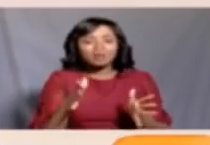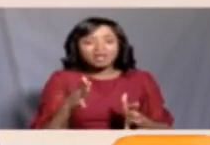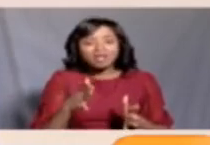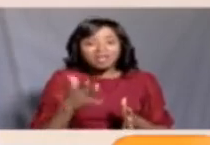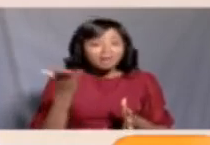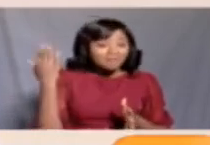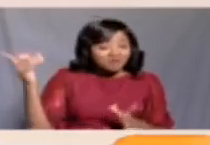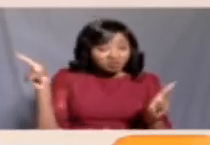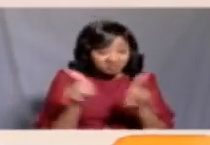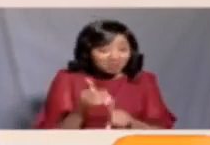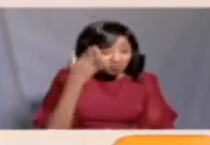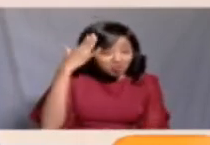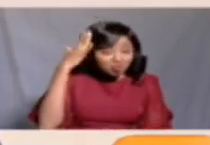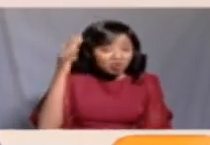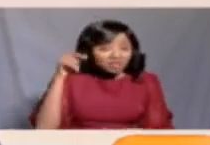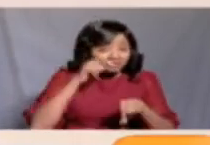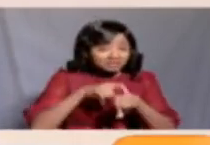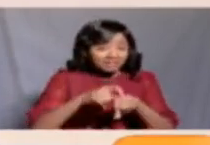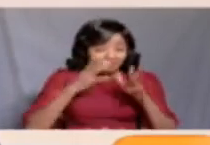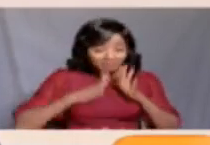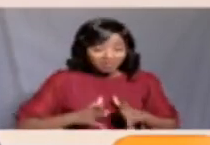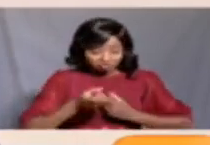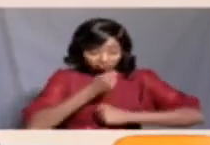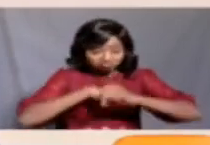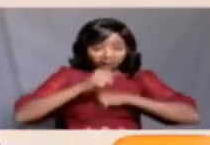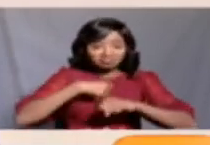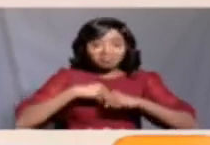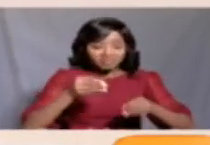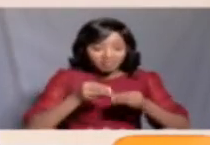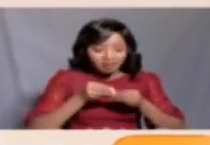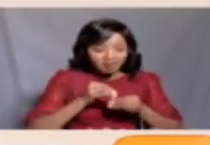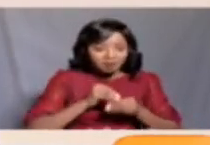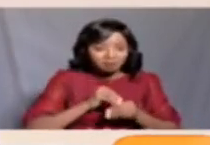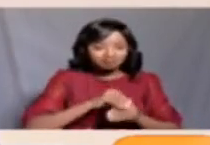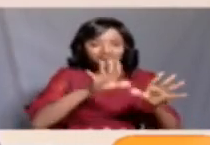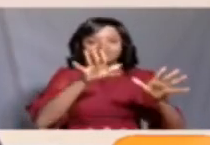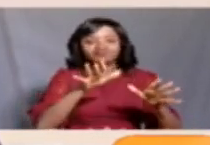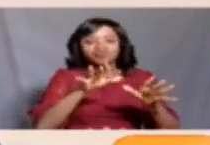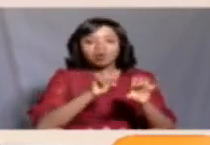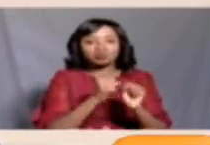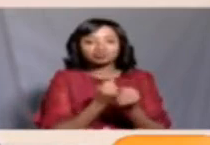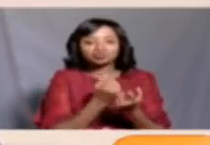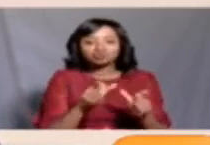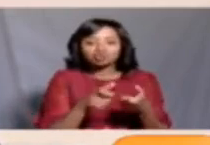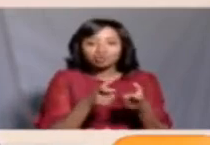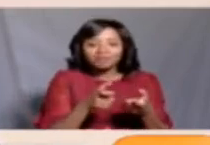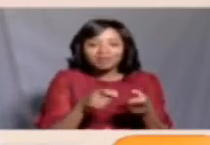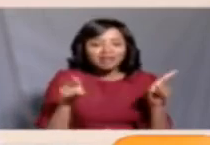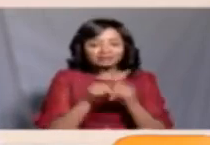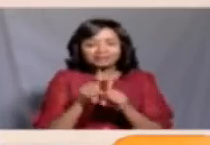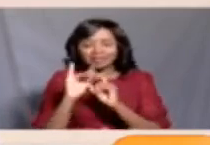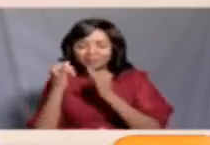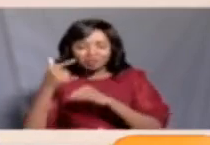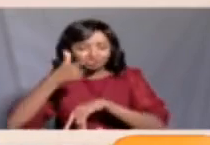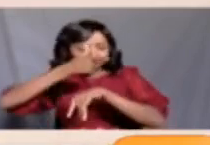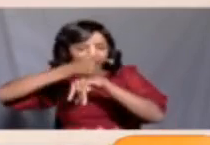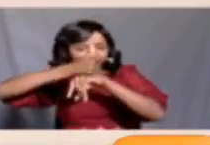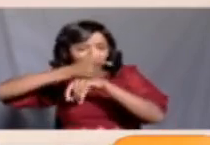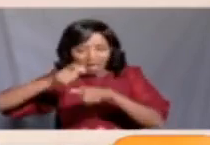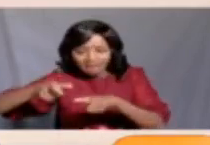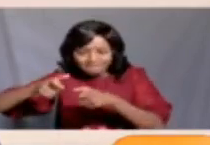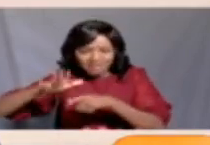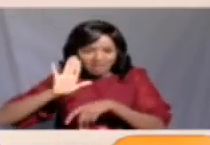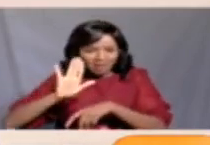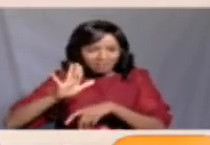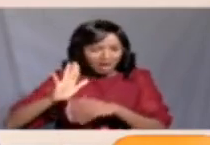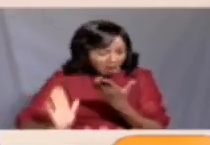crime like that or an act like that in the outposts of the country. Why not for social media and news coverage? I think that media houses have done a better